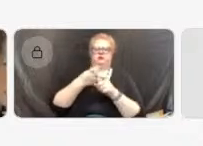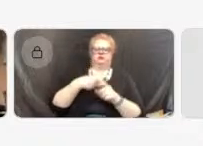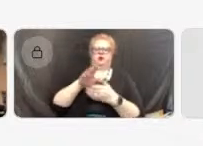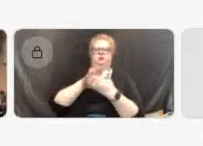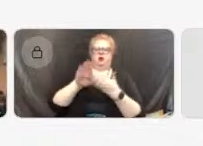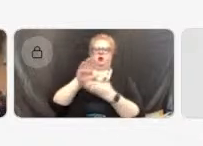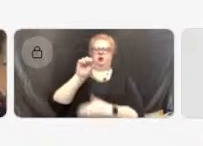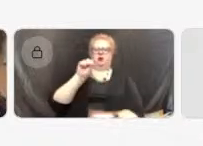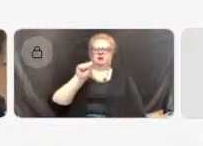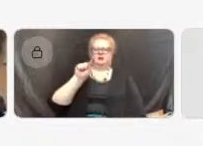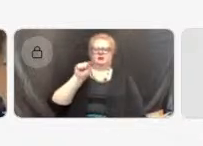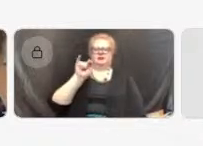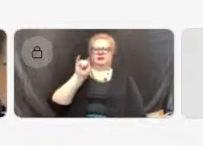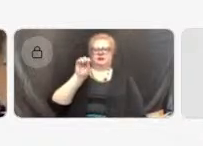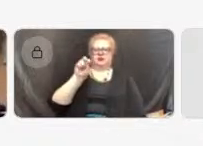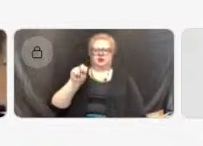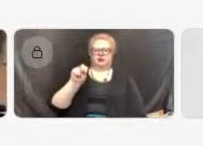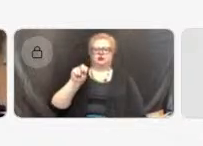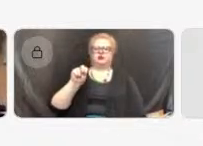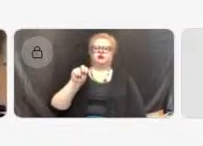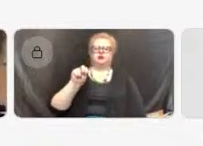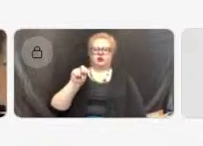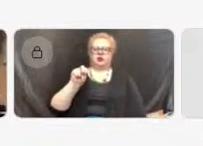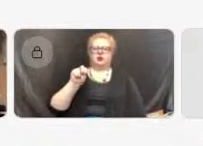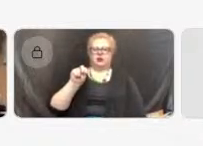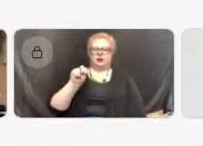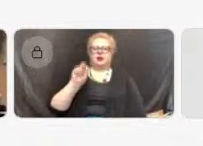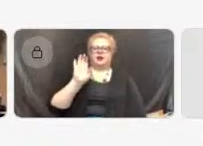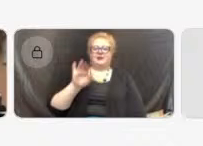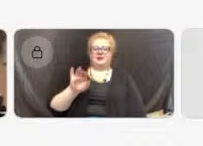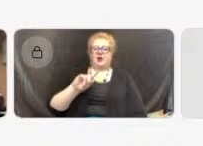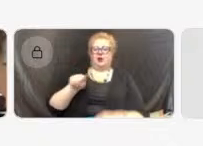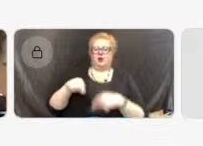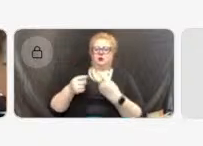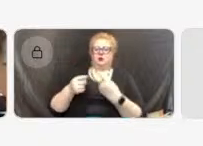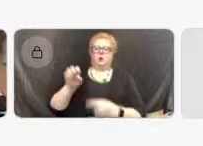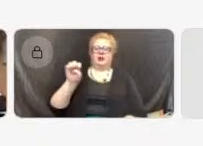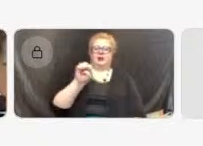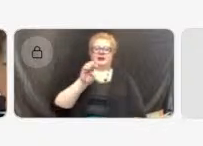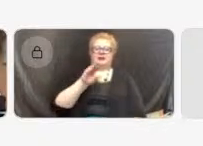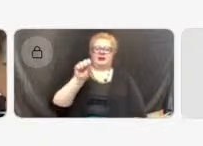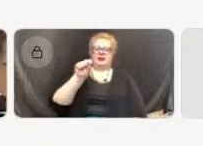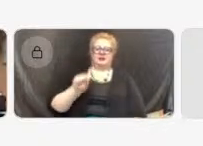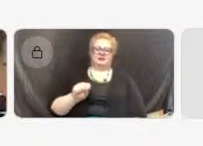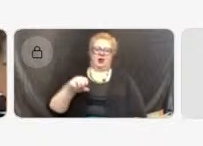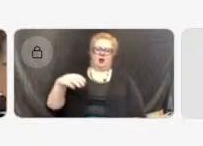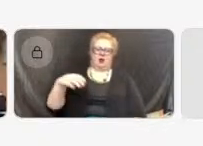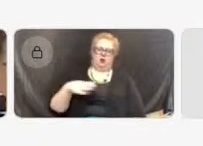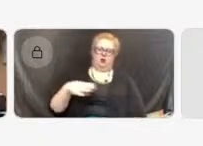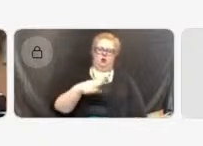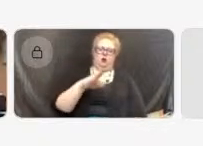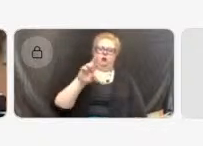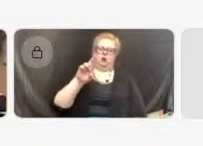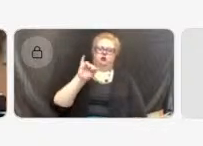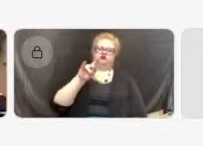Station, it proceeds east and south along the river and then curves